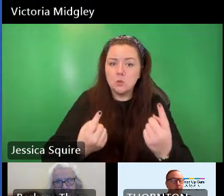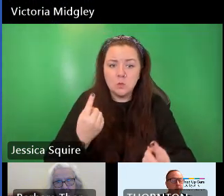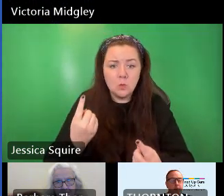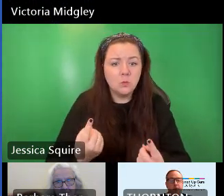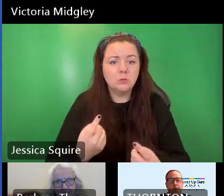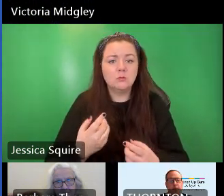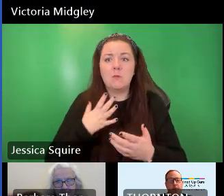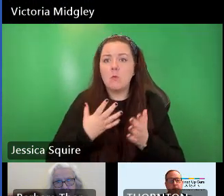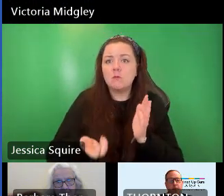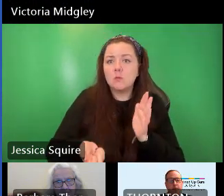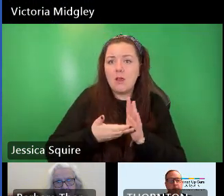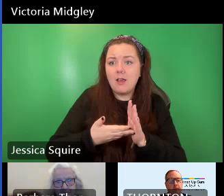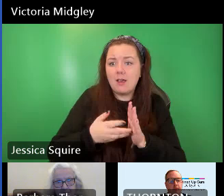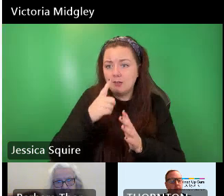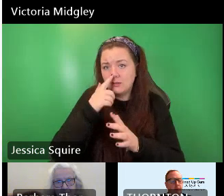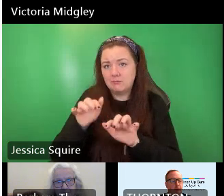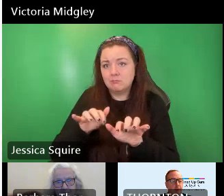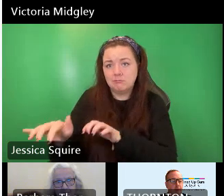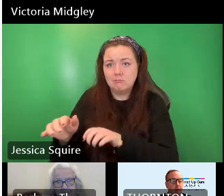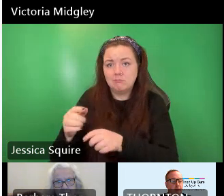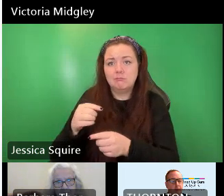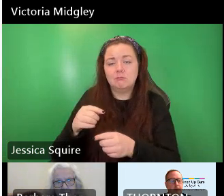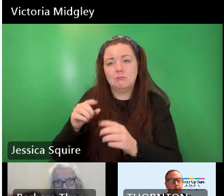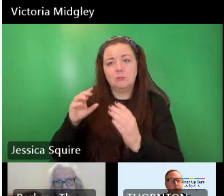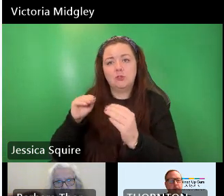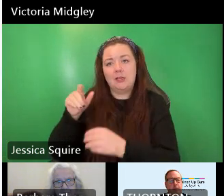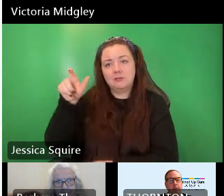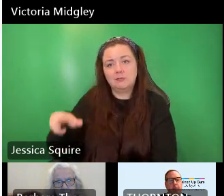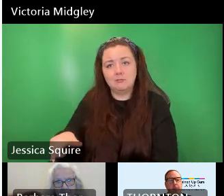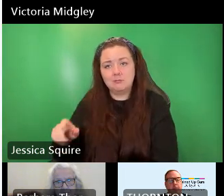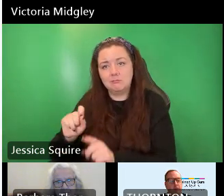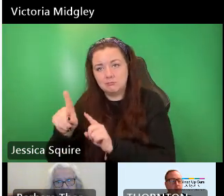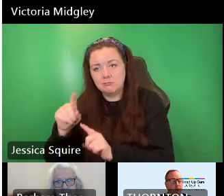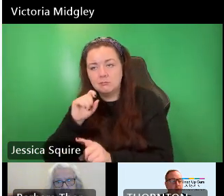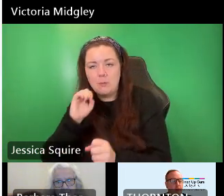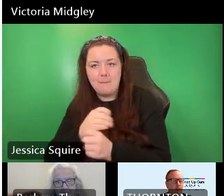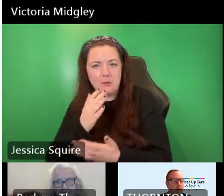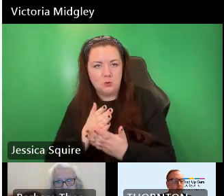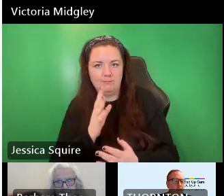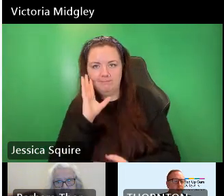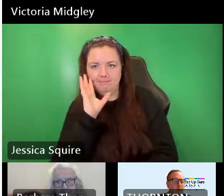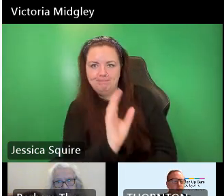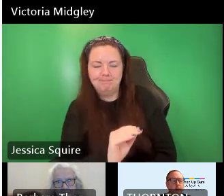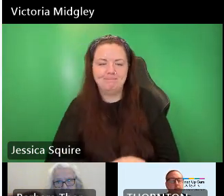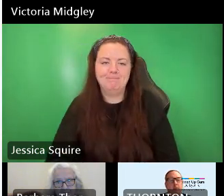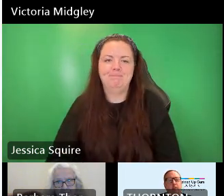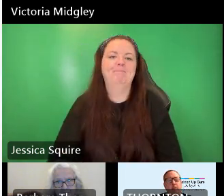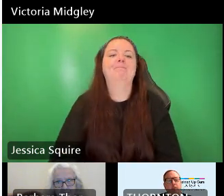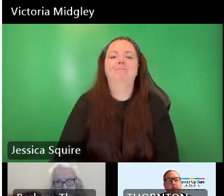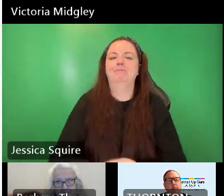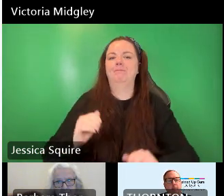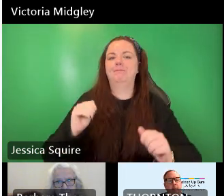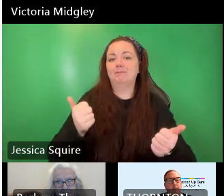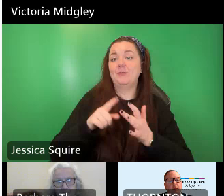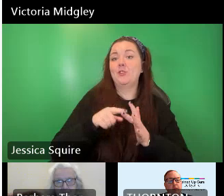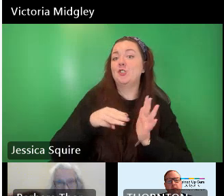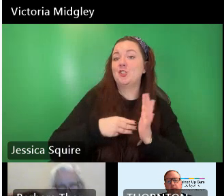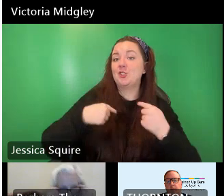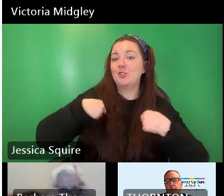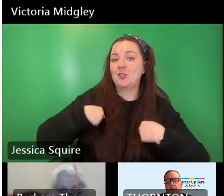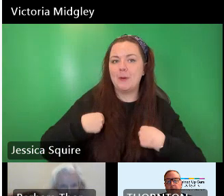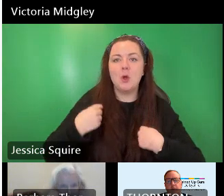we'll make sure they go in as well. Thanks, So Beth. I shall hand over to Jim. Thanks very much, Beth. And so, Jim Austin, for those that